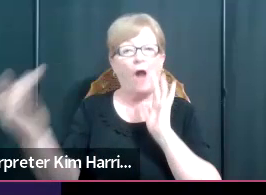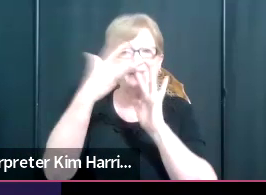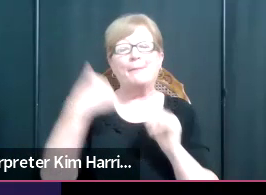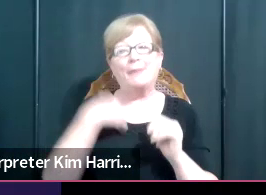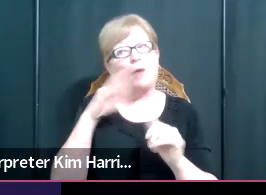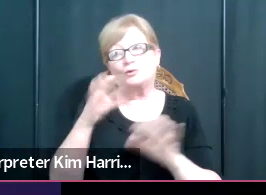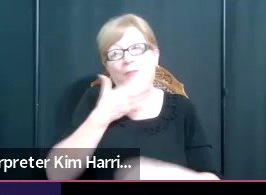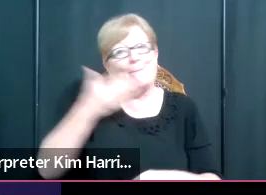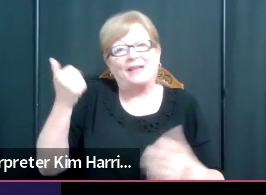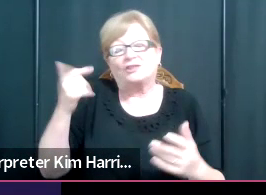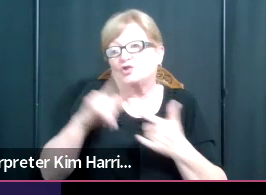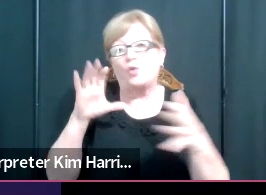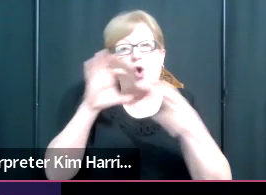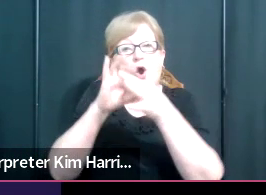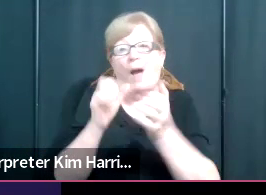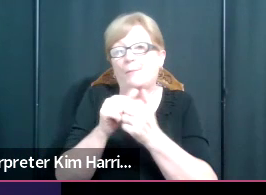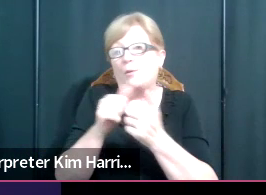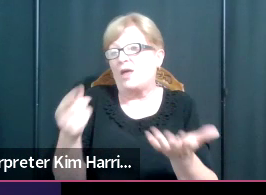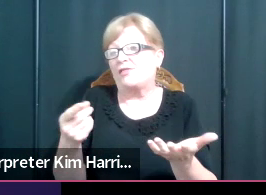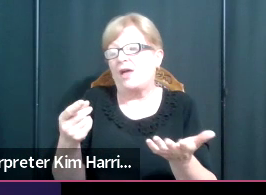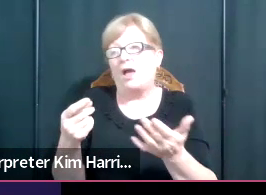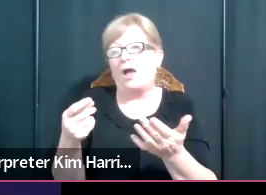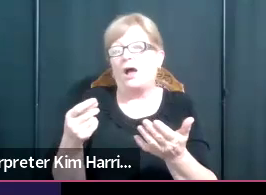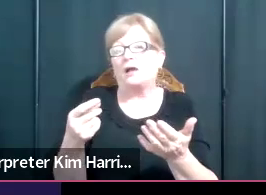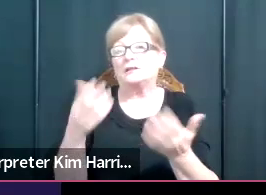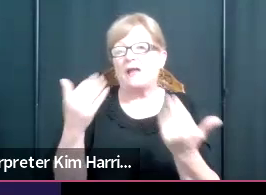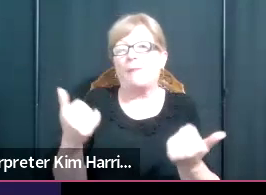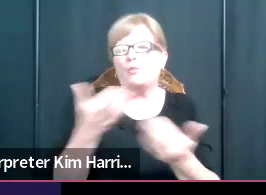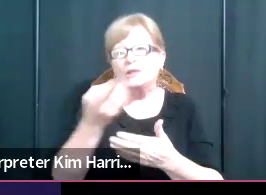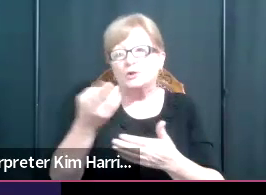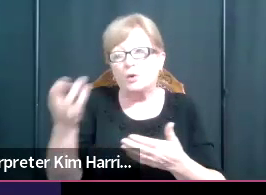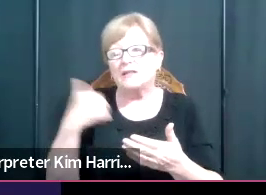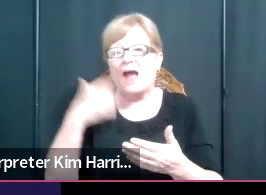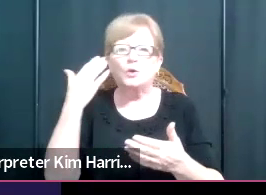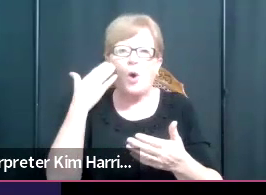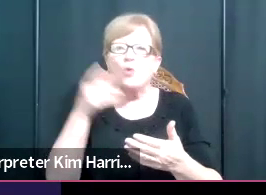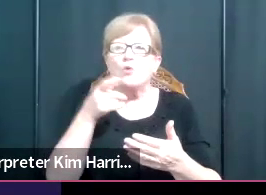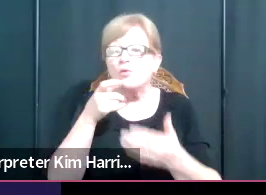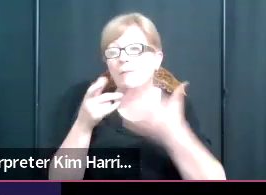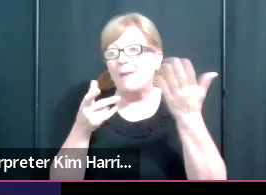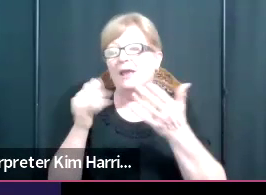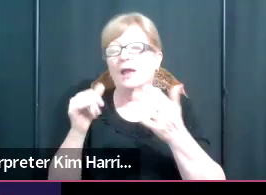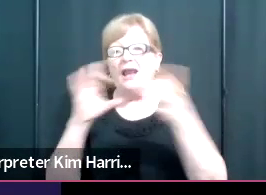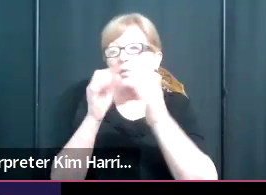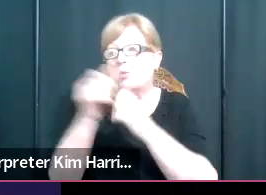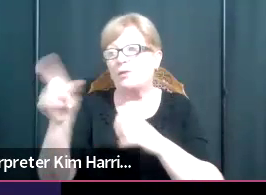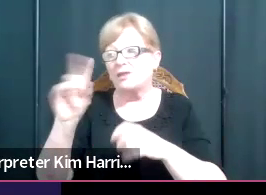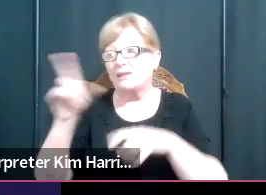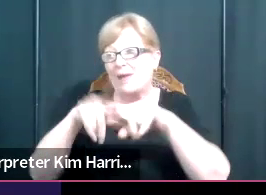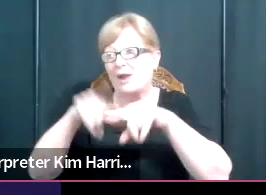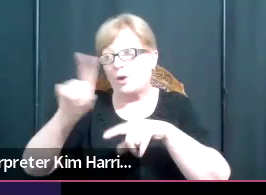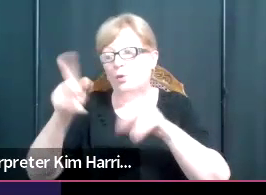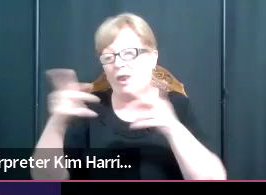best to get you hooked up with some current resources, and then certainly check back, because we're always adding things to sort